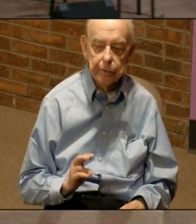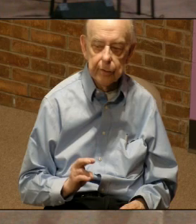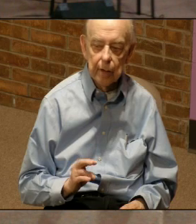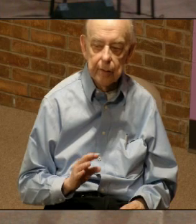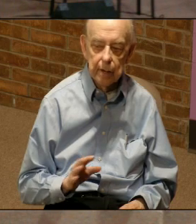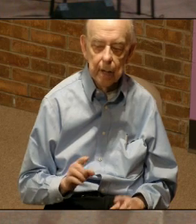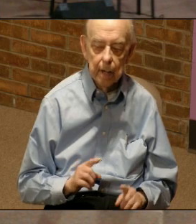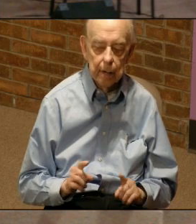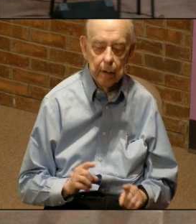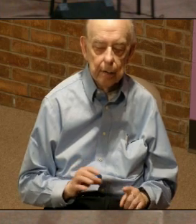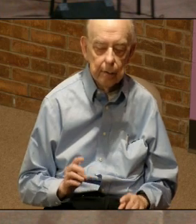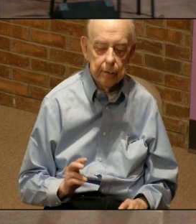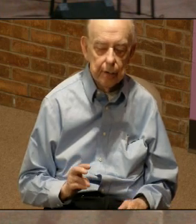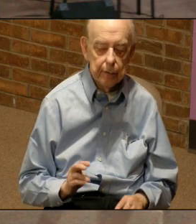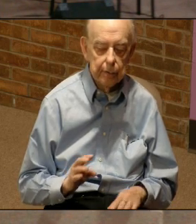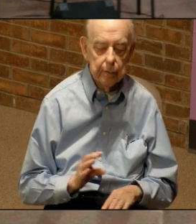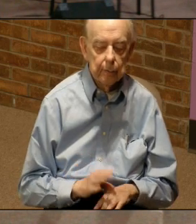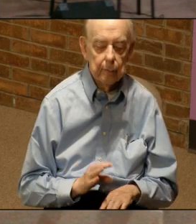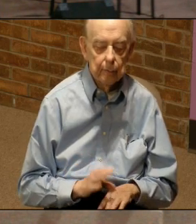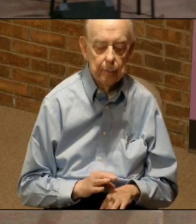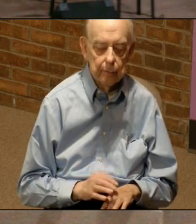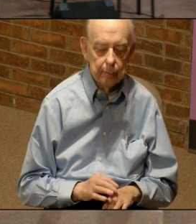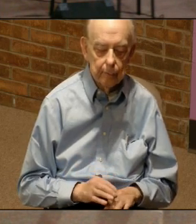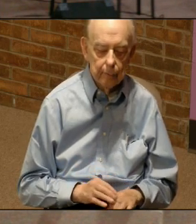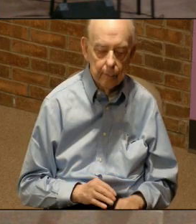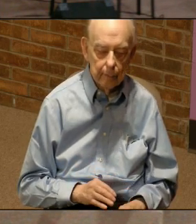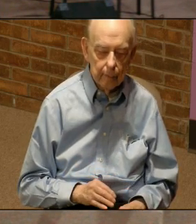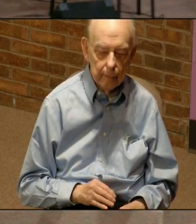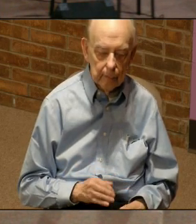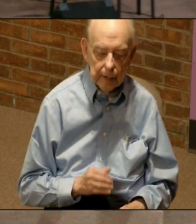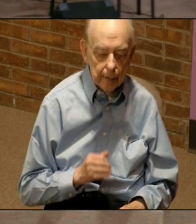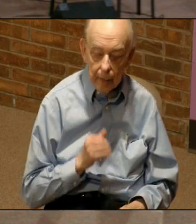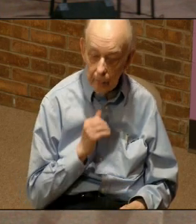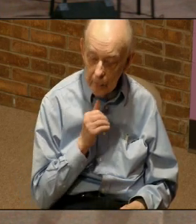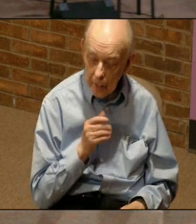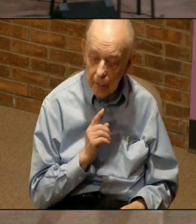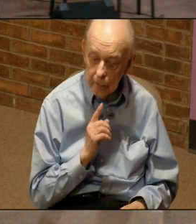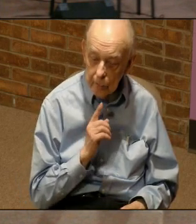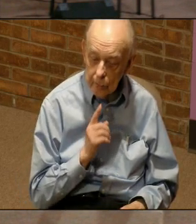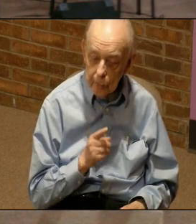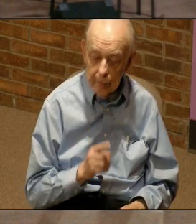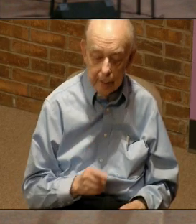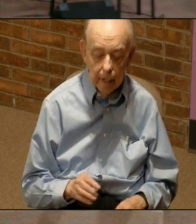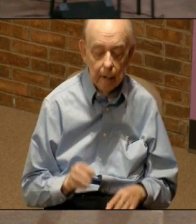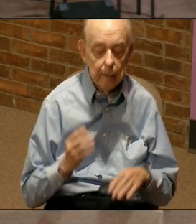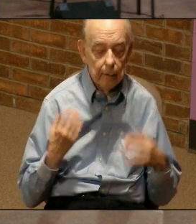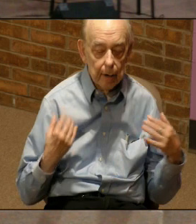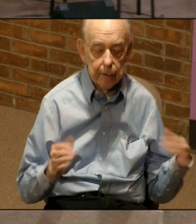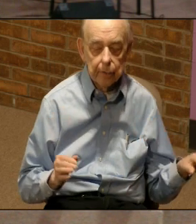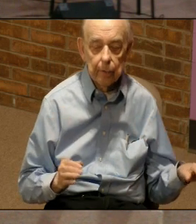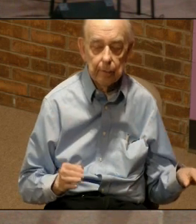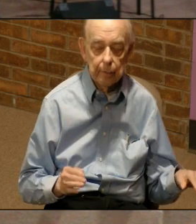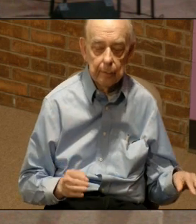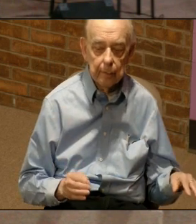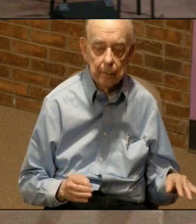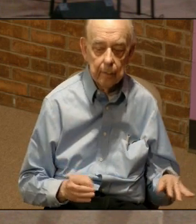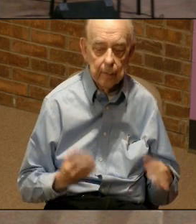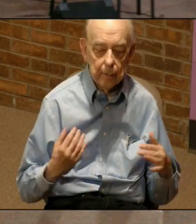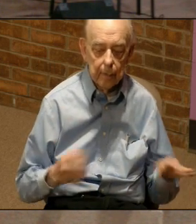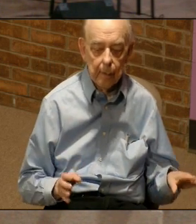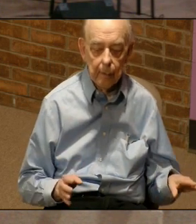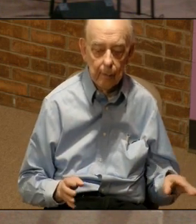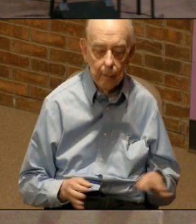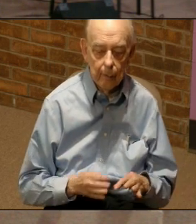The angels of the 7 churches were not literal angels. Okay, they were not these angels